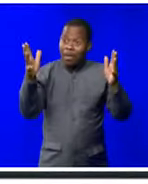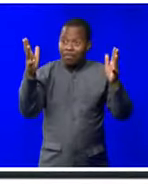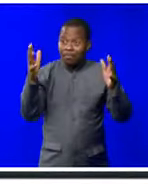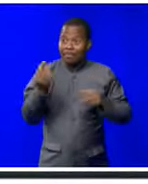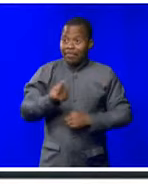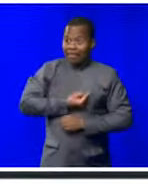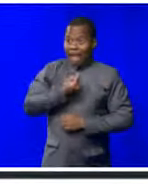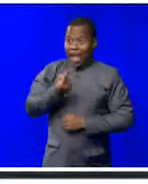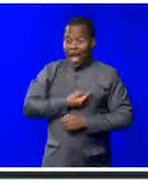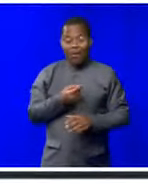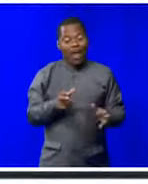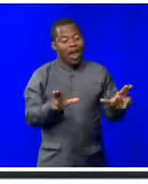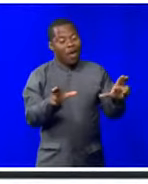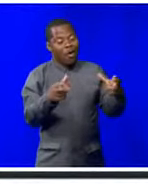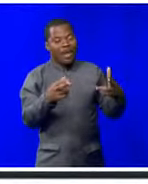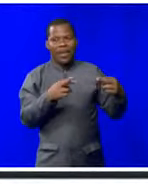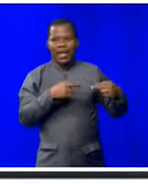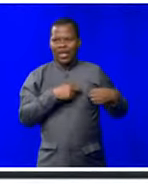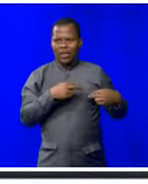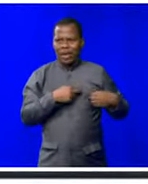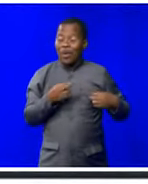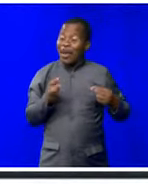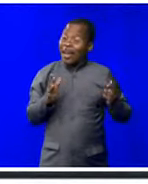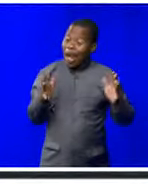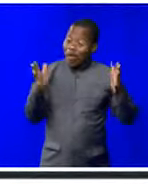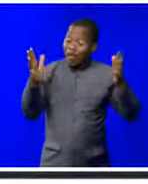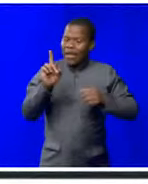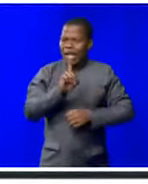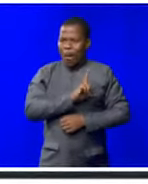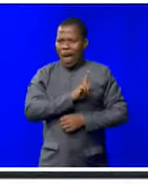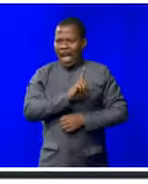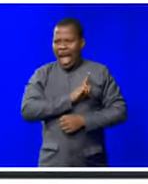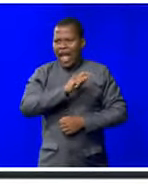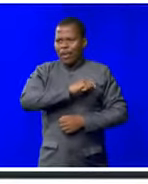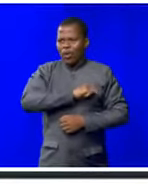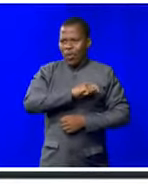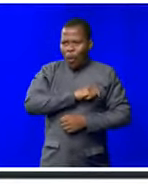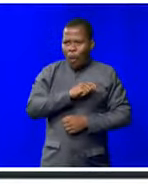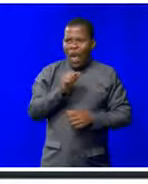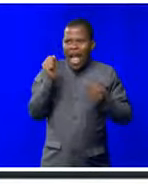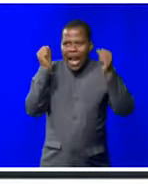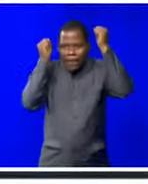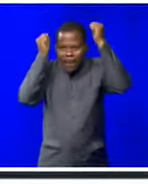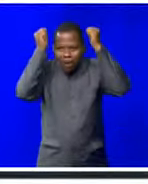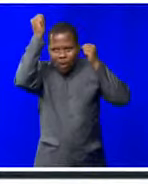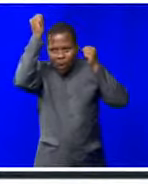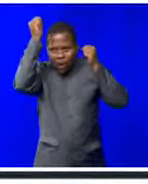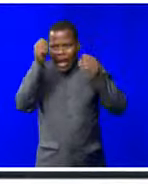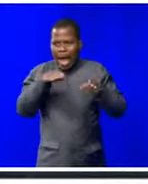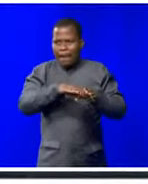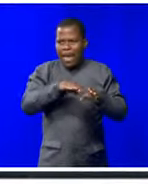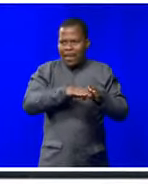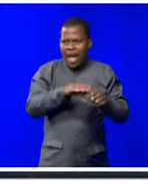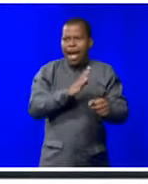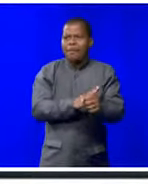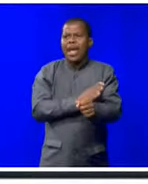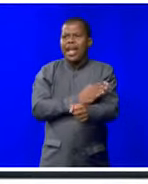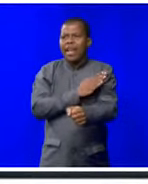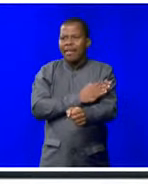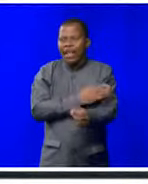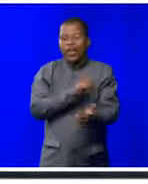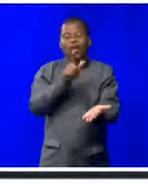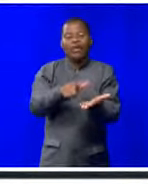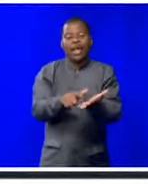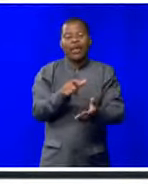i-committee beyisebenza lo msebenzi kwekuthi banake bakhumbule